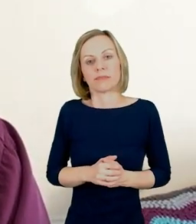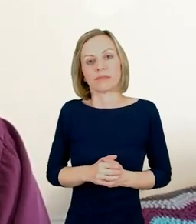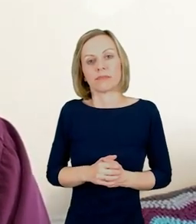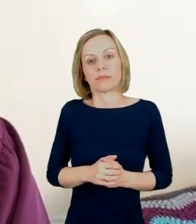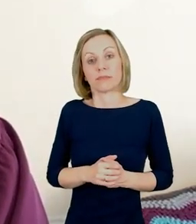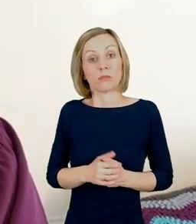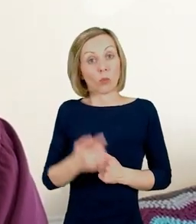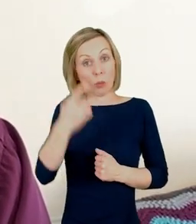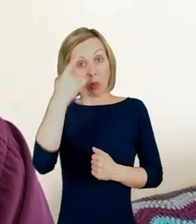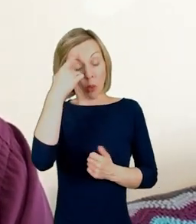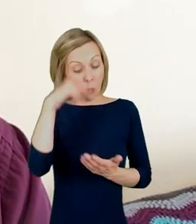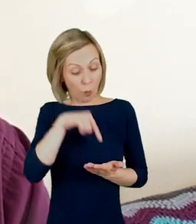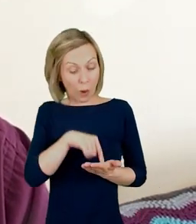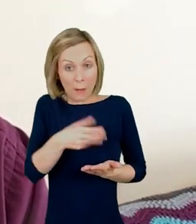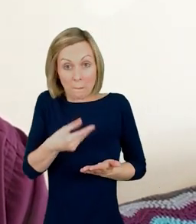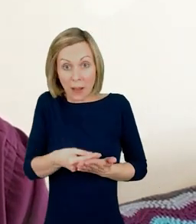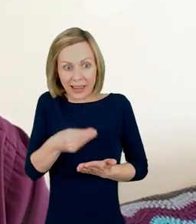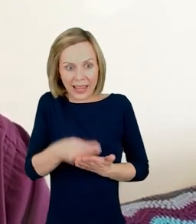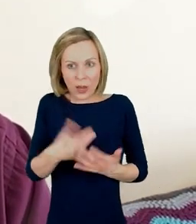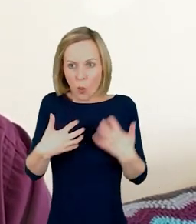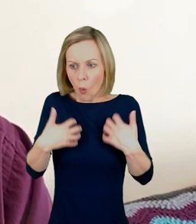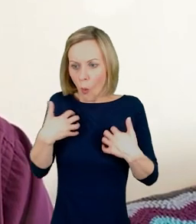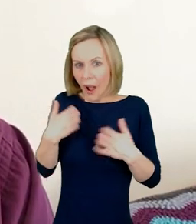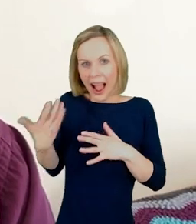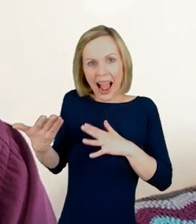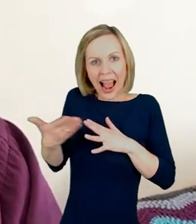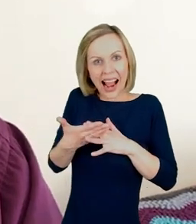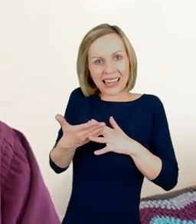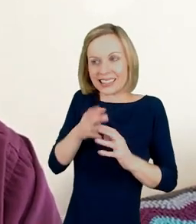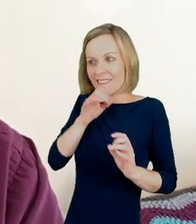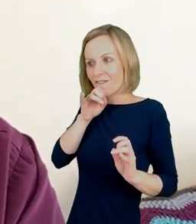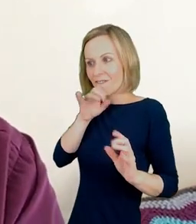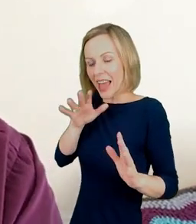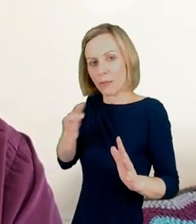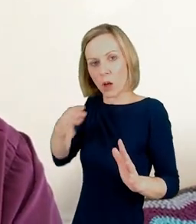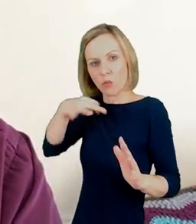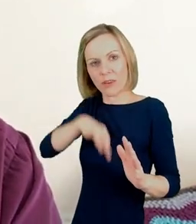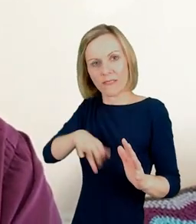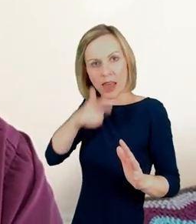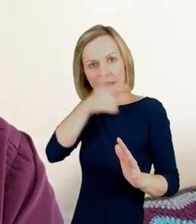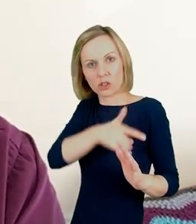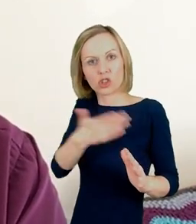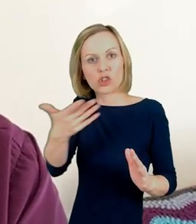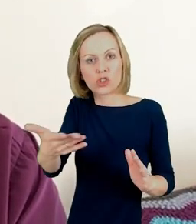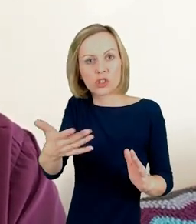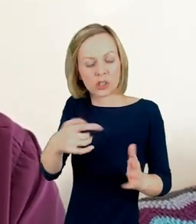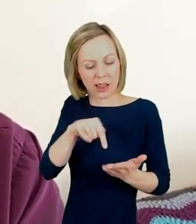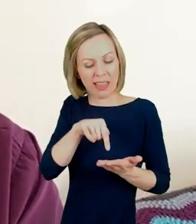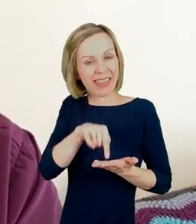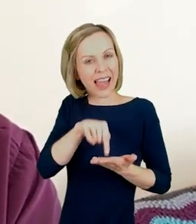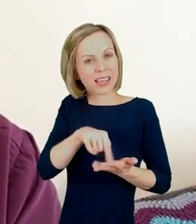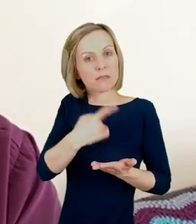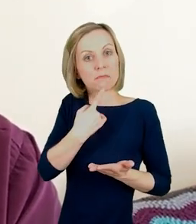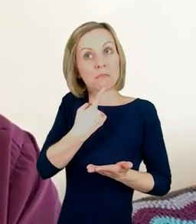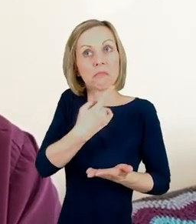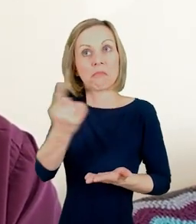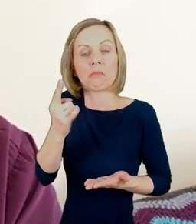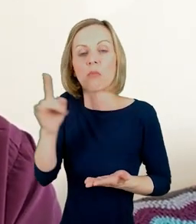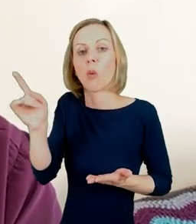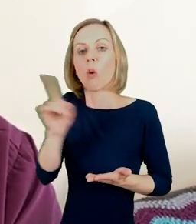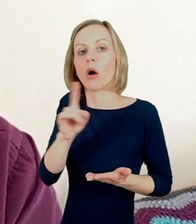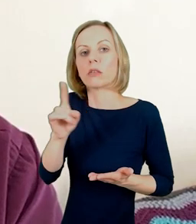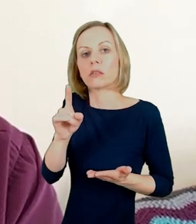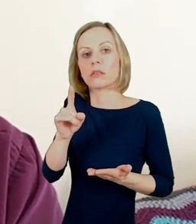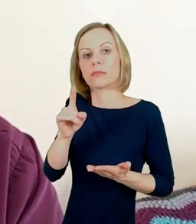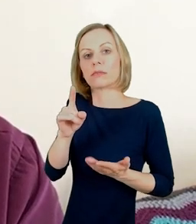But all the while we imagine it is conferring access, fame and privilege, it's actually transmitting